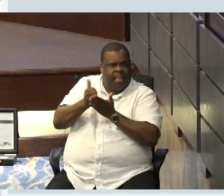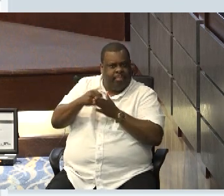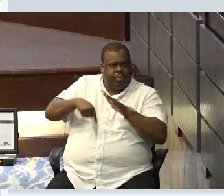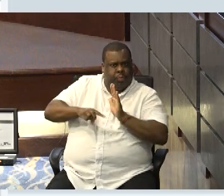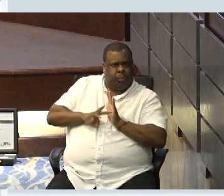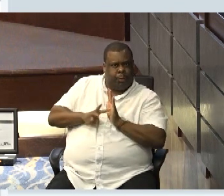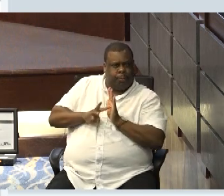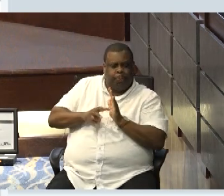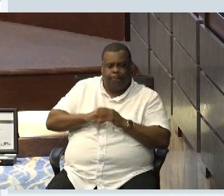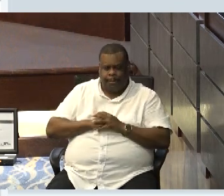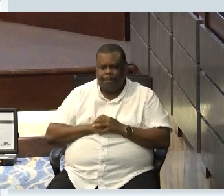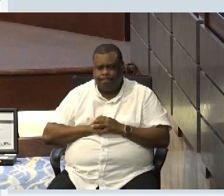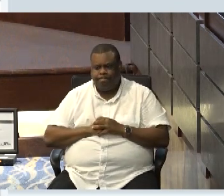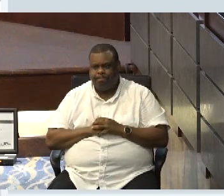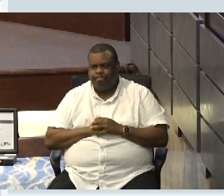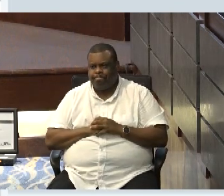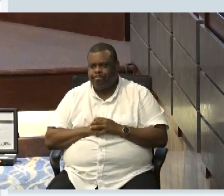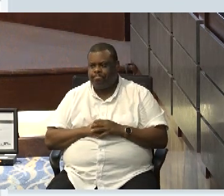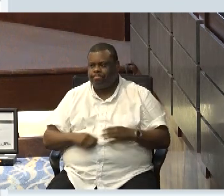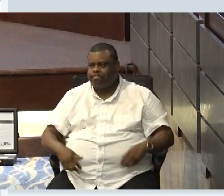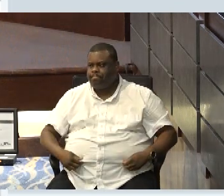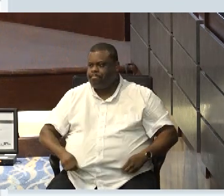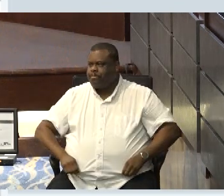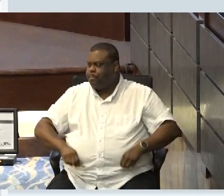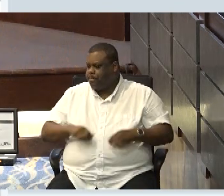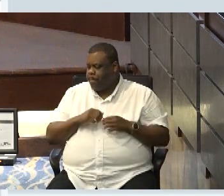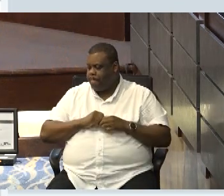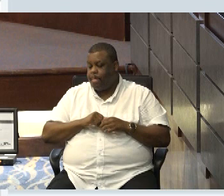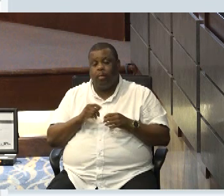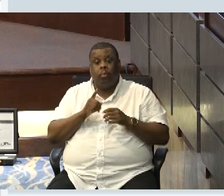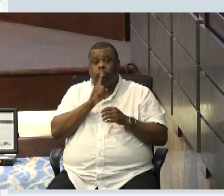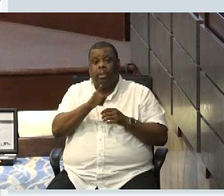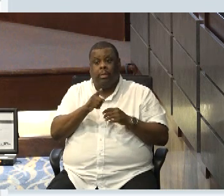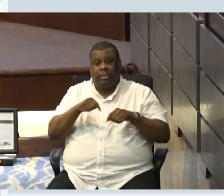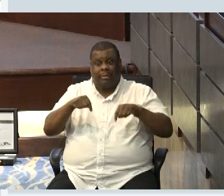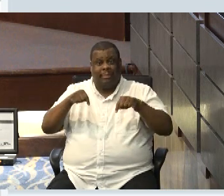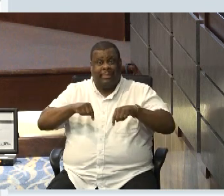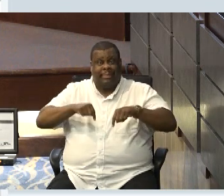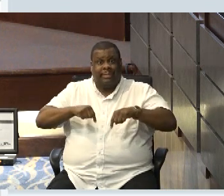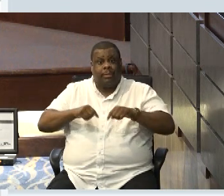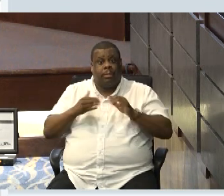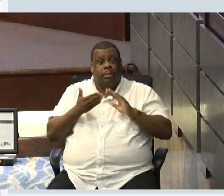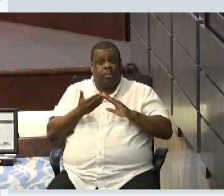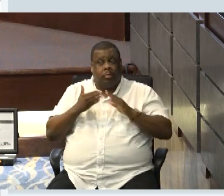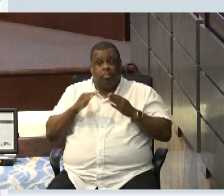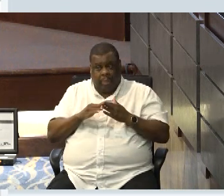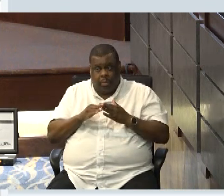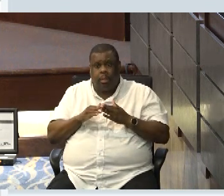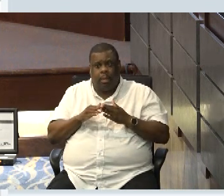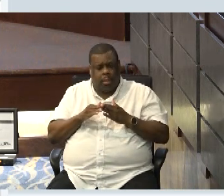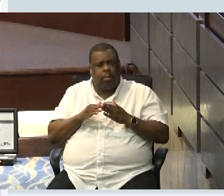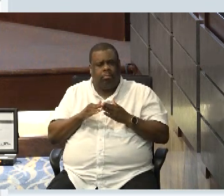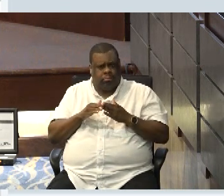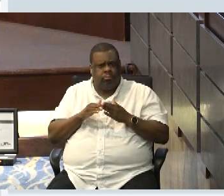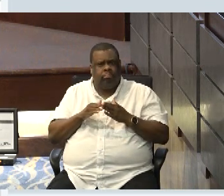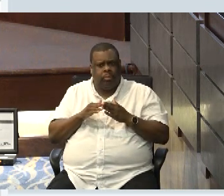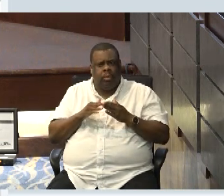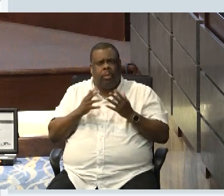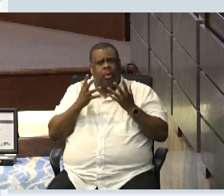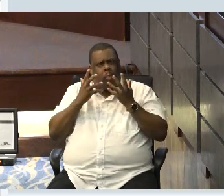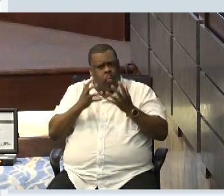And the key summary of findings here is that, of course, this community desires to see an